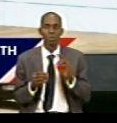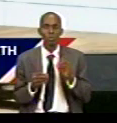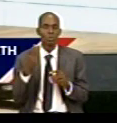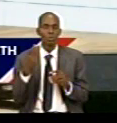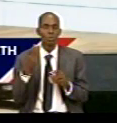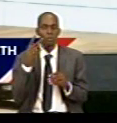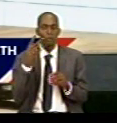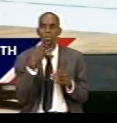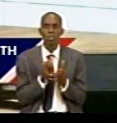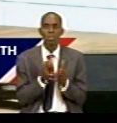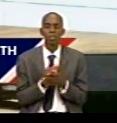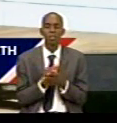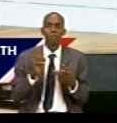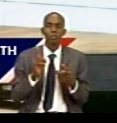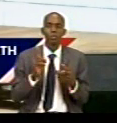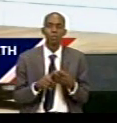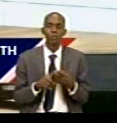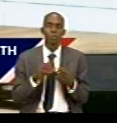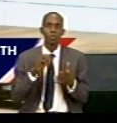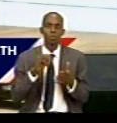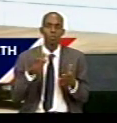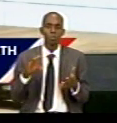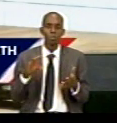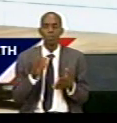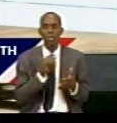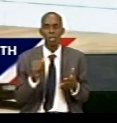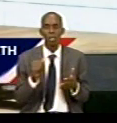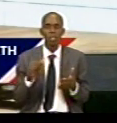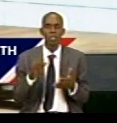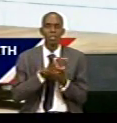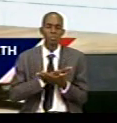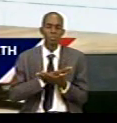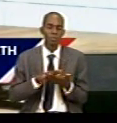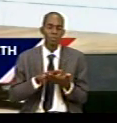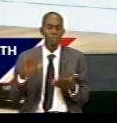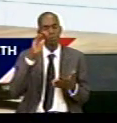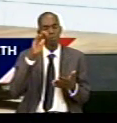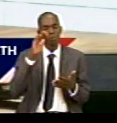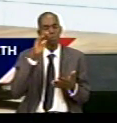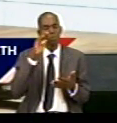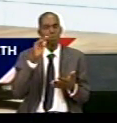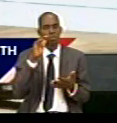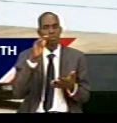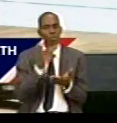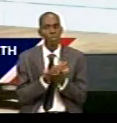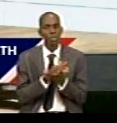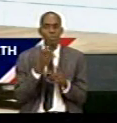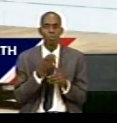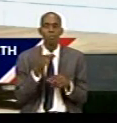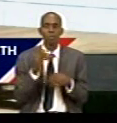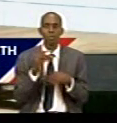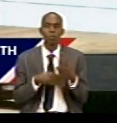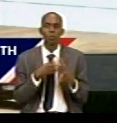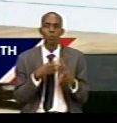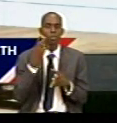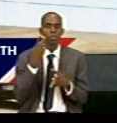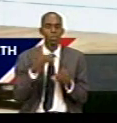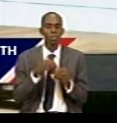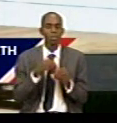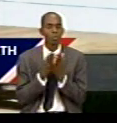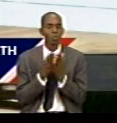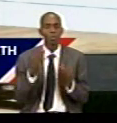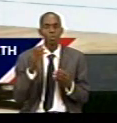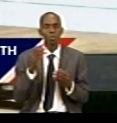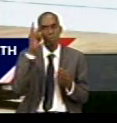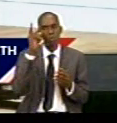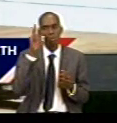sanctified bride from the earth. Look at Luke chapter 21. In Luke chapter 21, reading